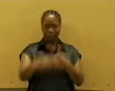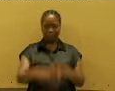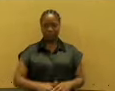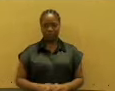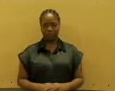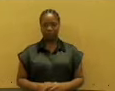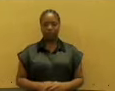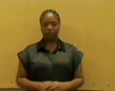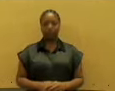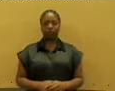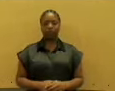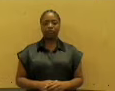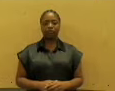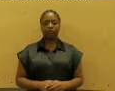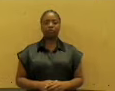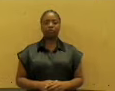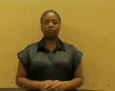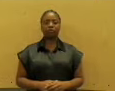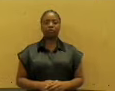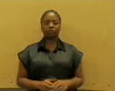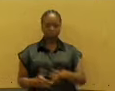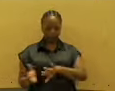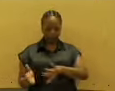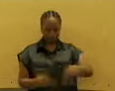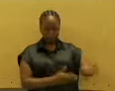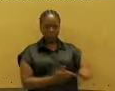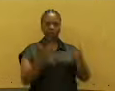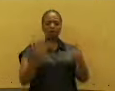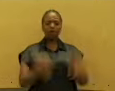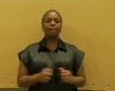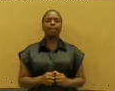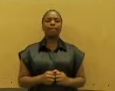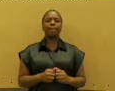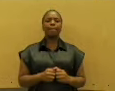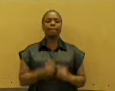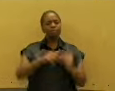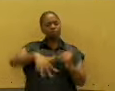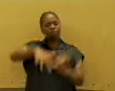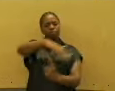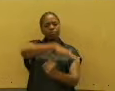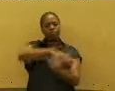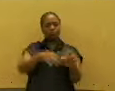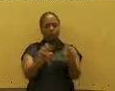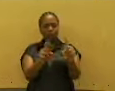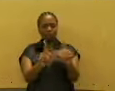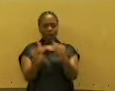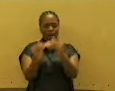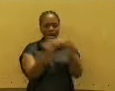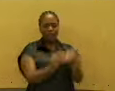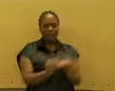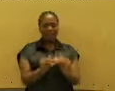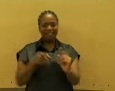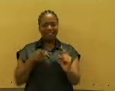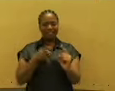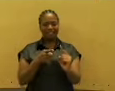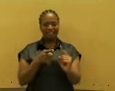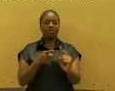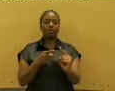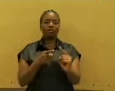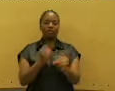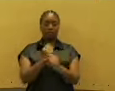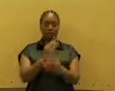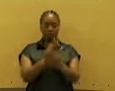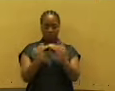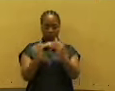Right. So coming to the Social Justice Barometer. The Social Justice Barometer is one of the projects which we sought to complete or